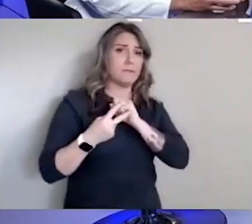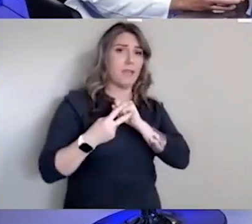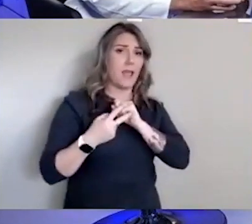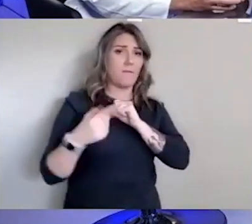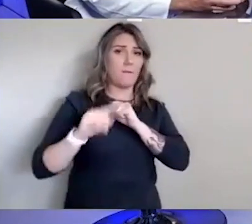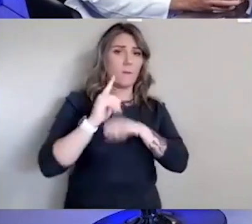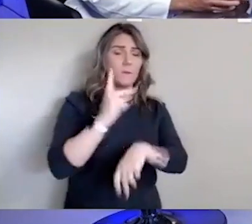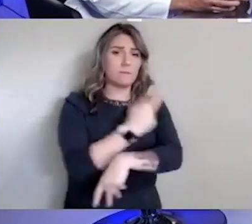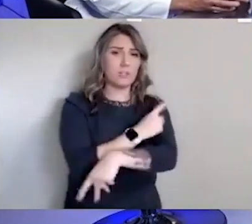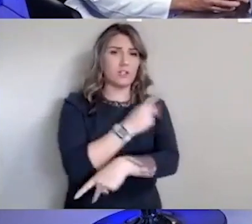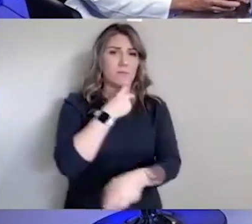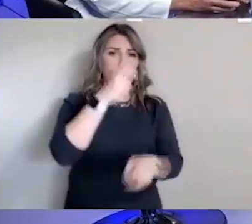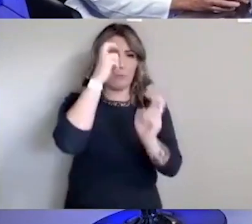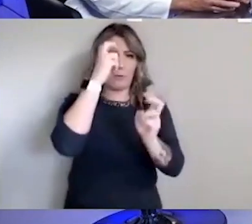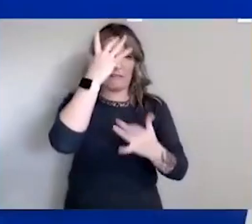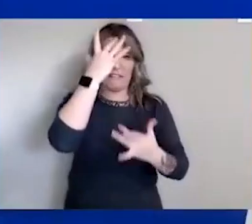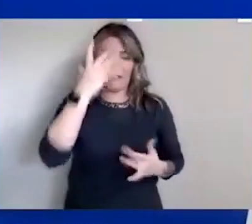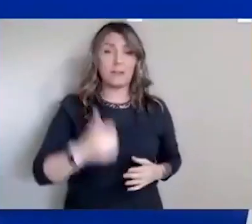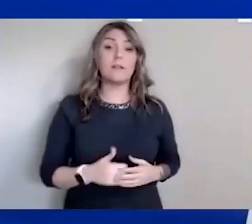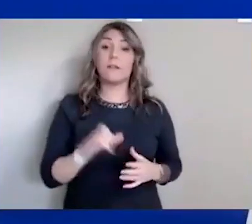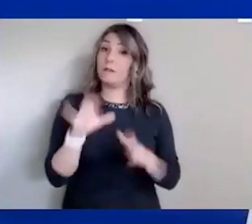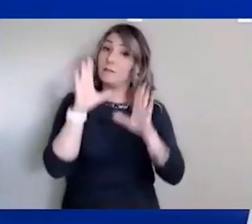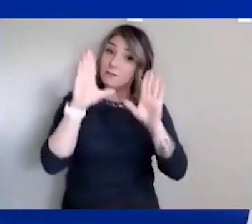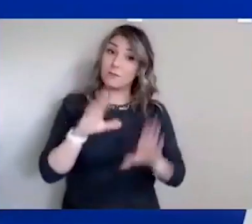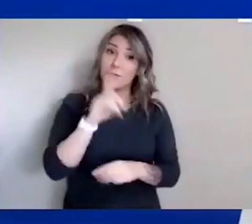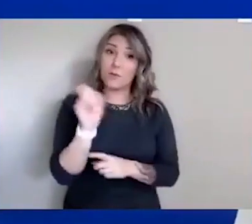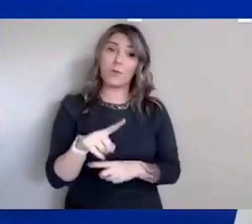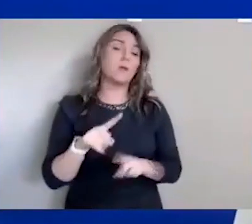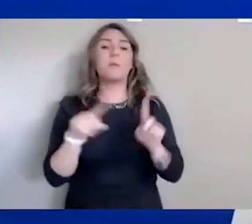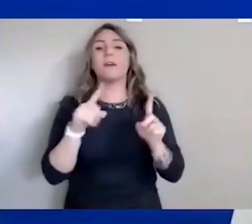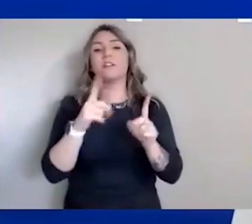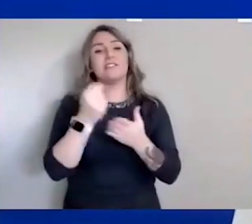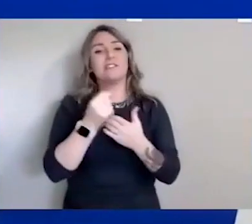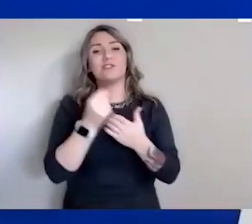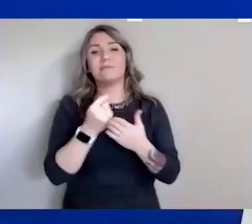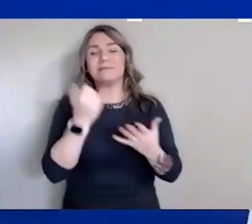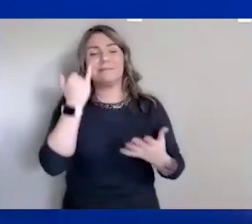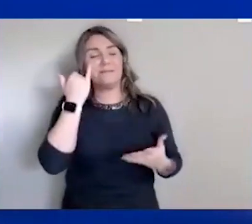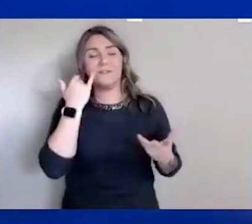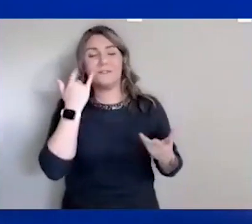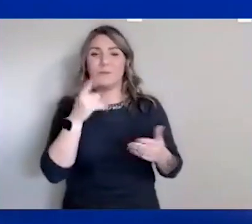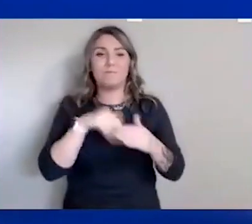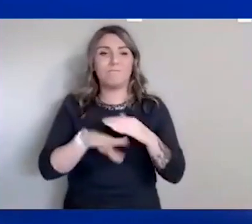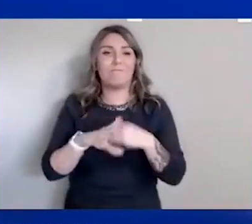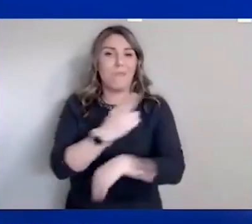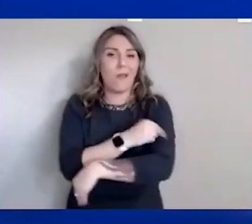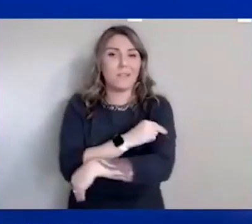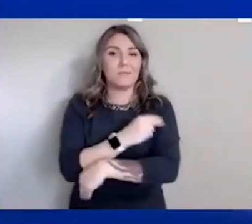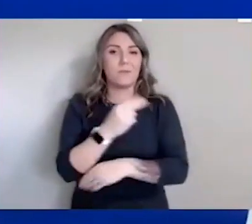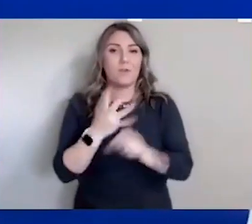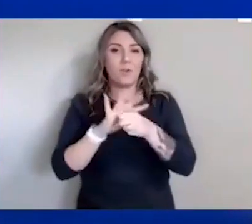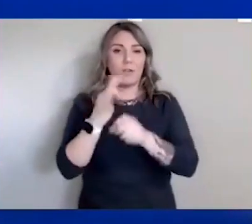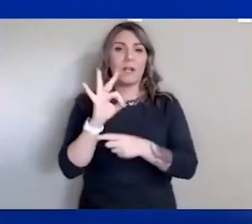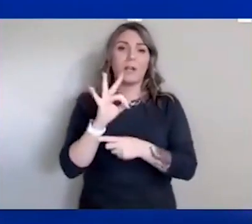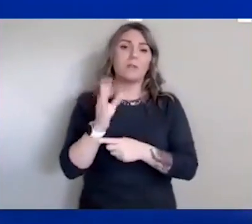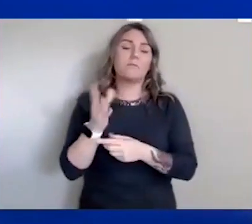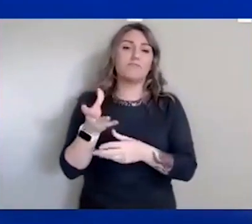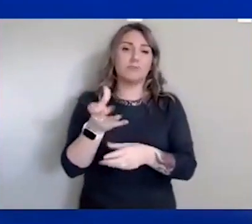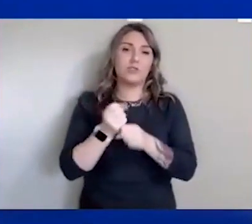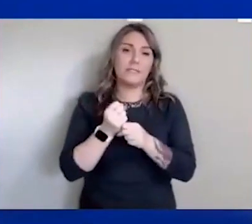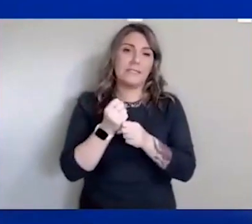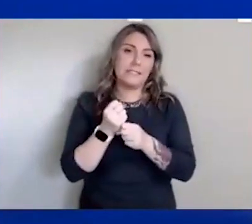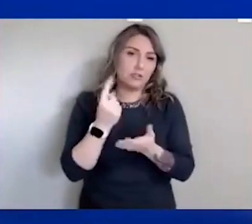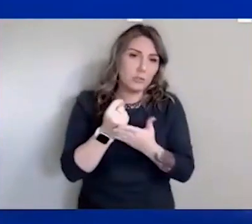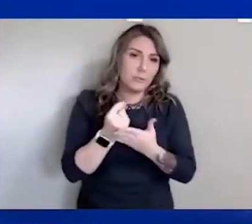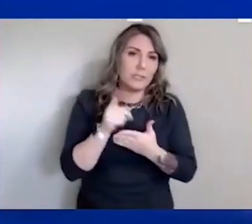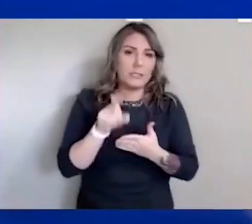ill? That's a great question, but we give treatments if you can. If you're admitted to the hospital for COVID-19, you're going to get treatment because you had to be sick to get into the hospital to